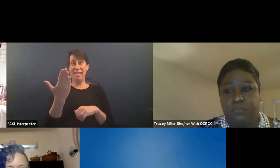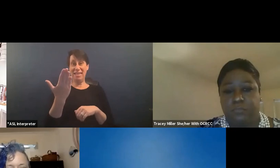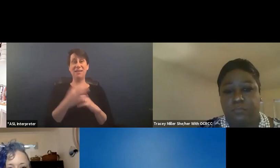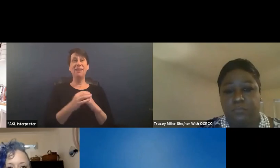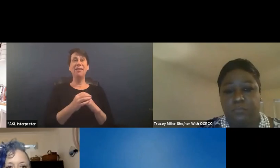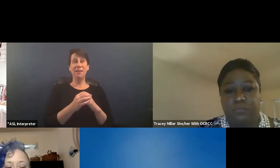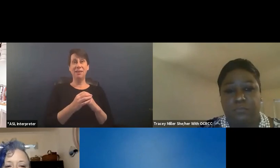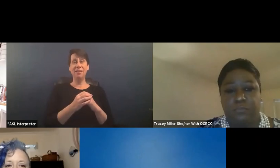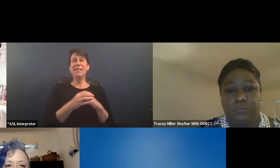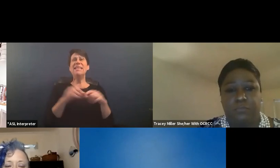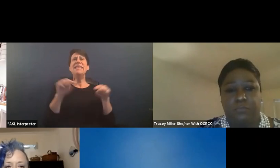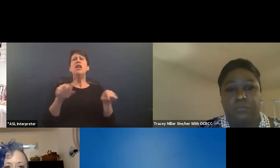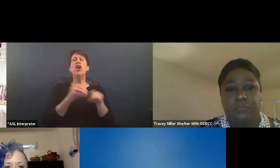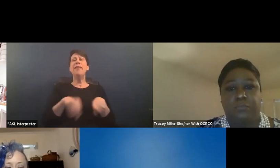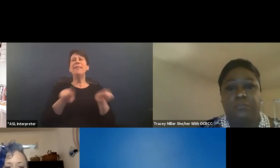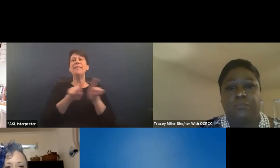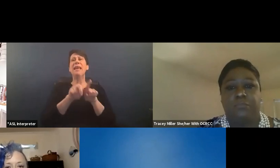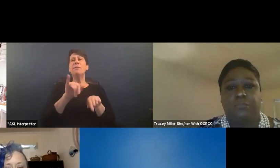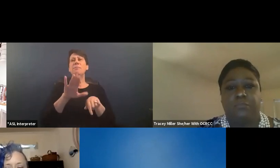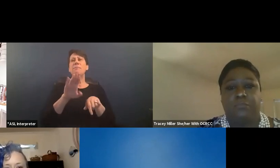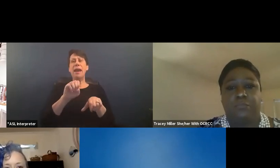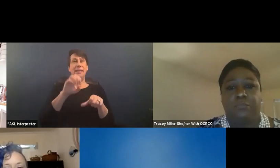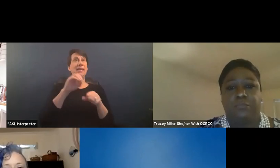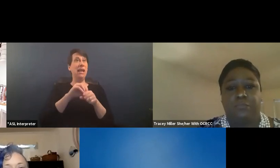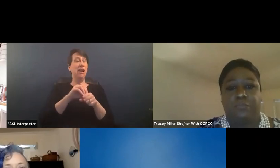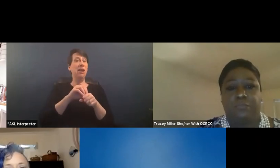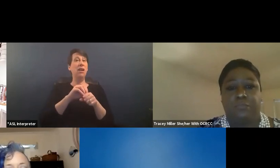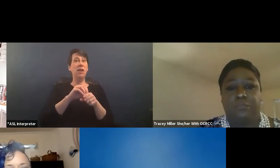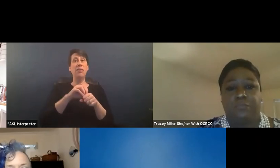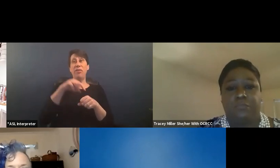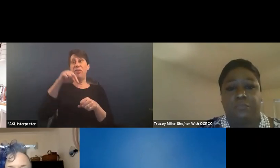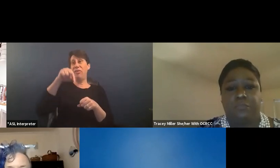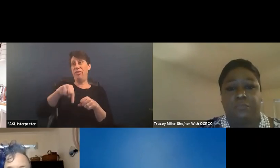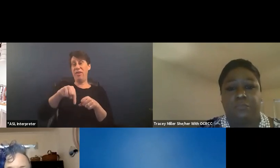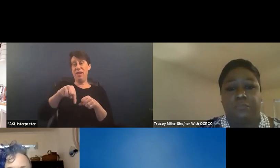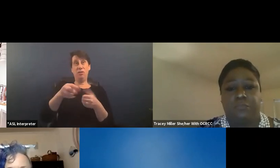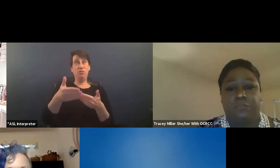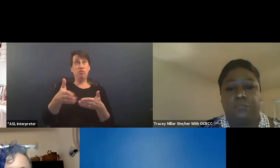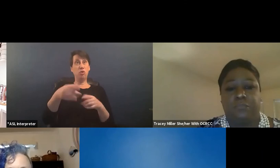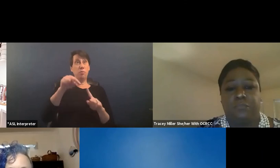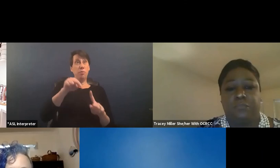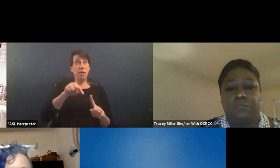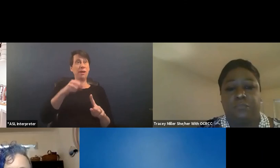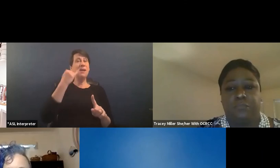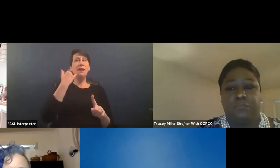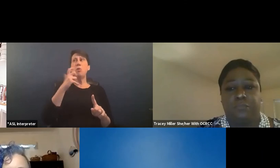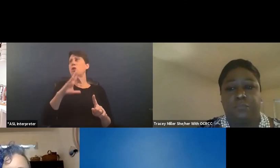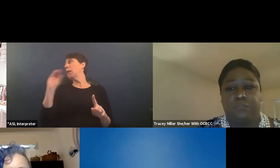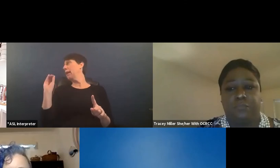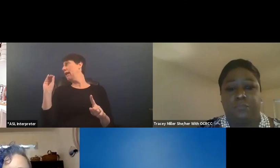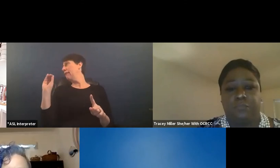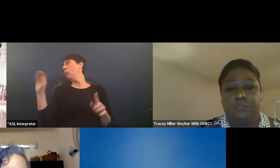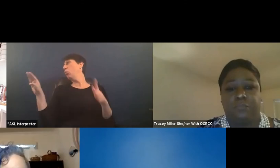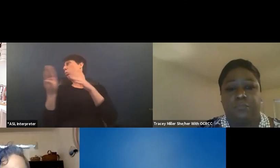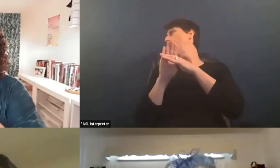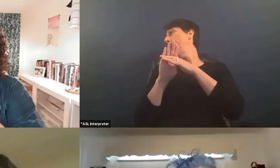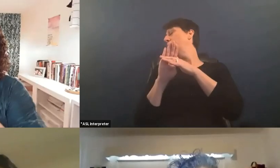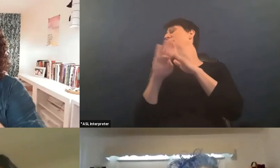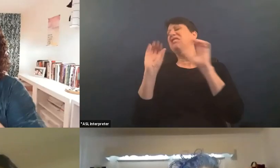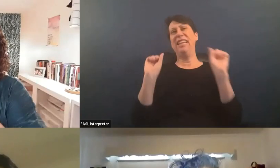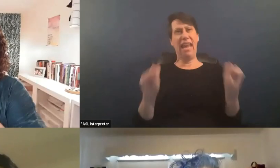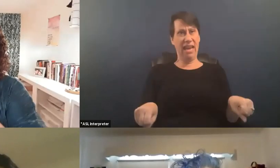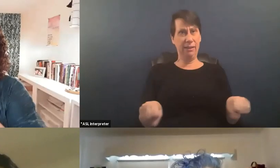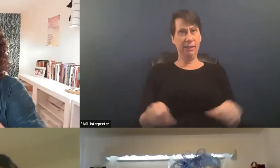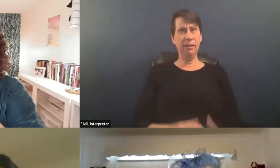um here in the same space in the virtual ballroom um if folks want to step away and take a break um you're welcome to do